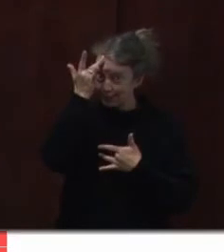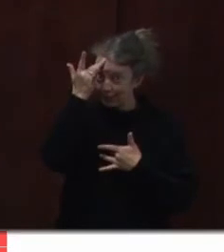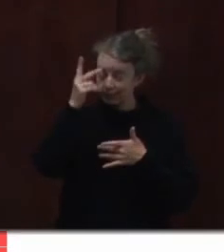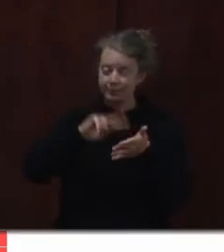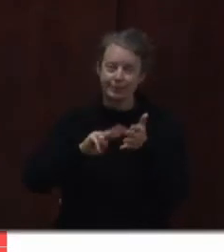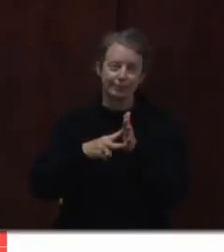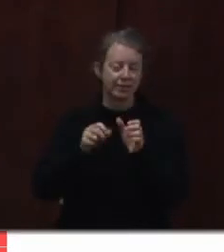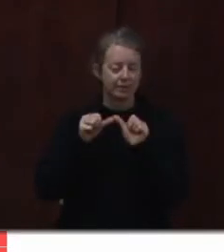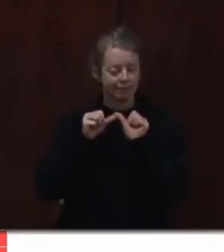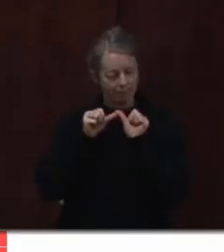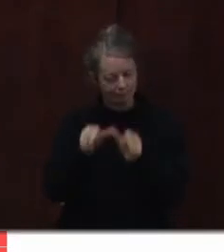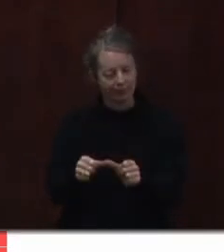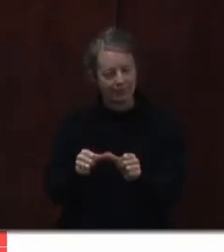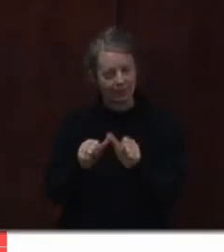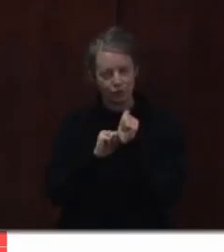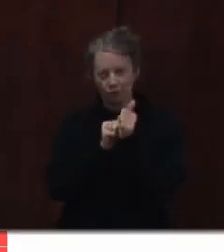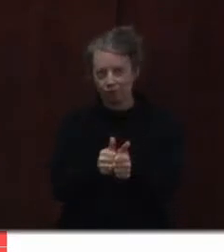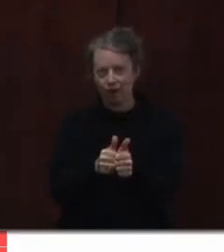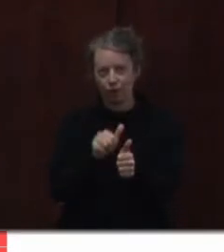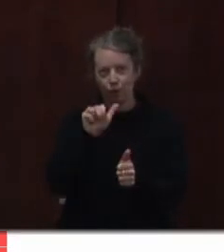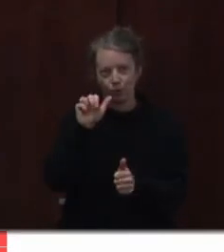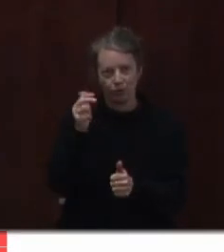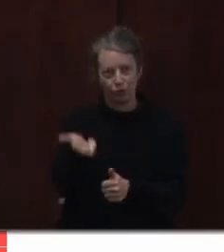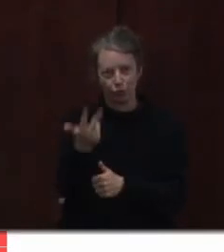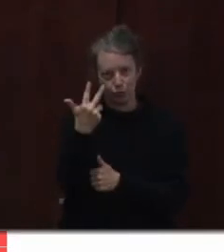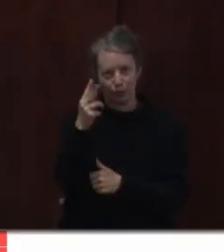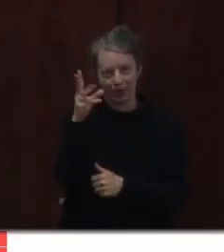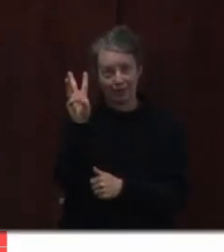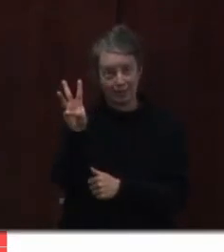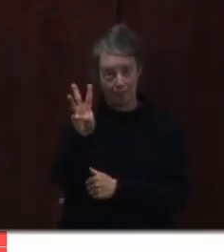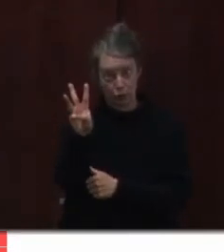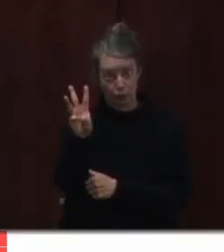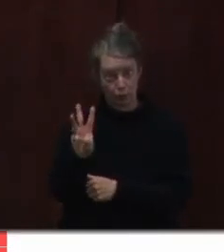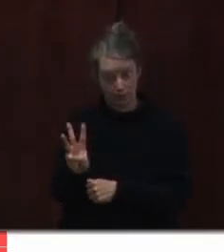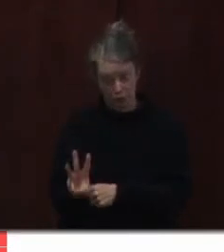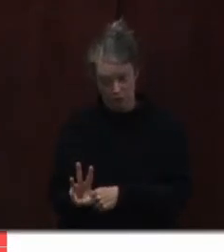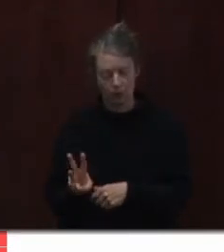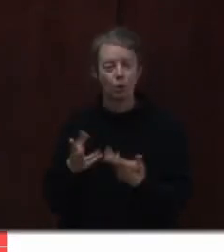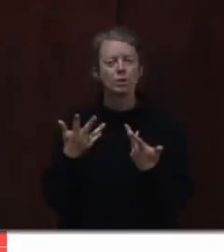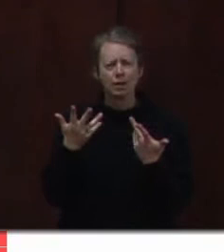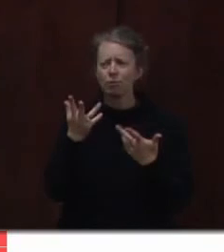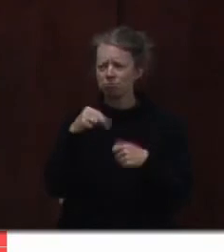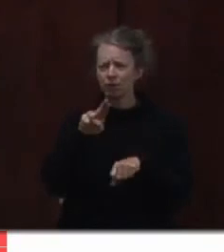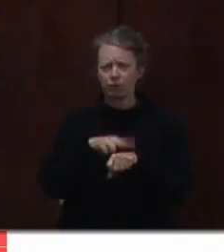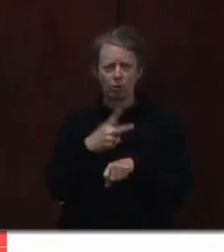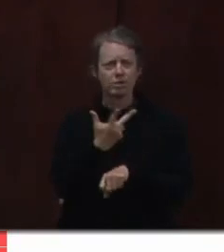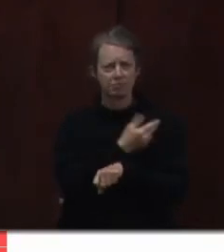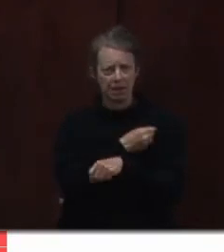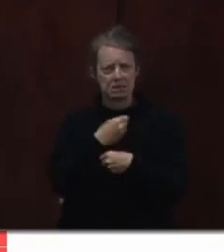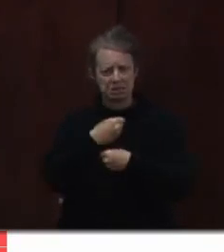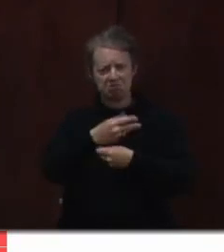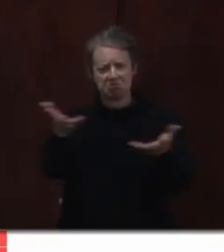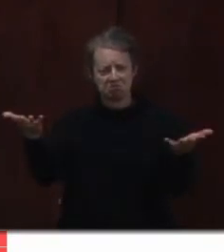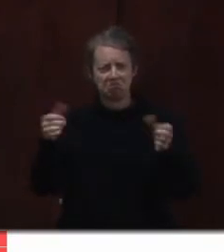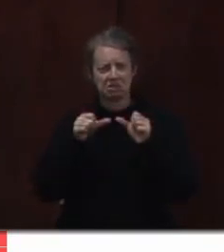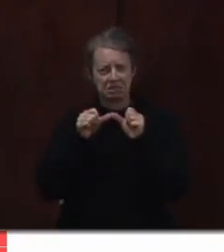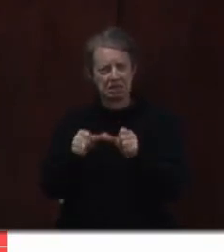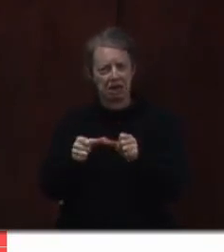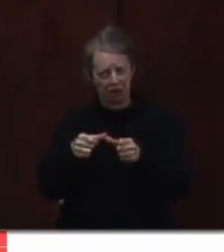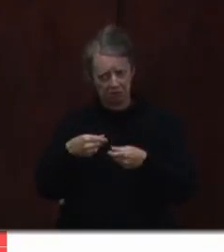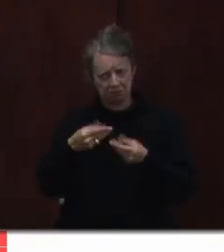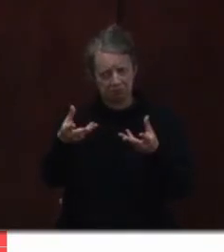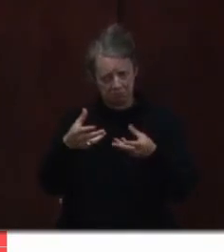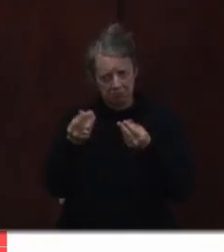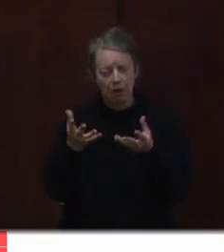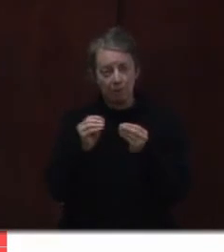the 3 W's. Vaccine rollout, while is continuing, and we're working down that wait